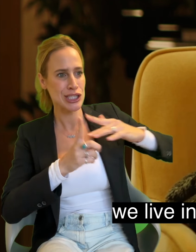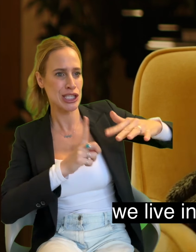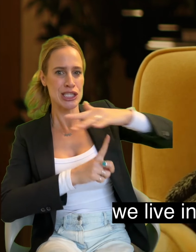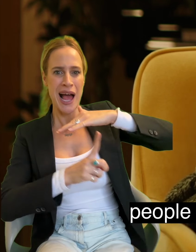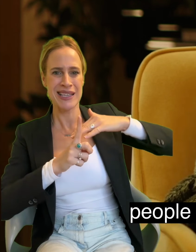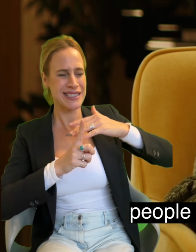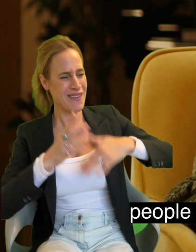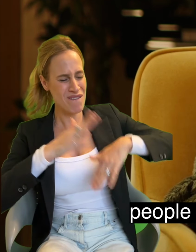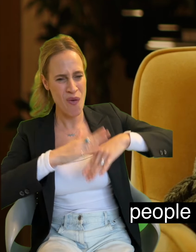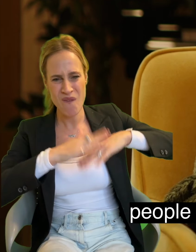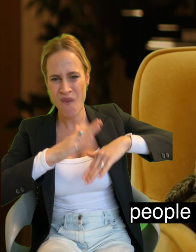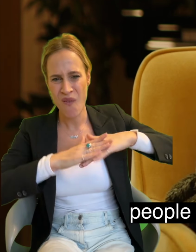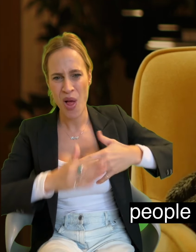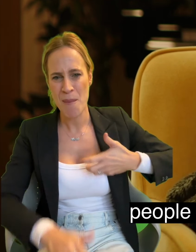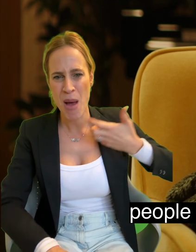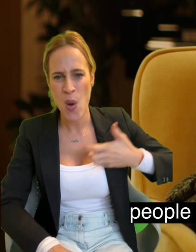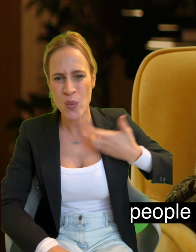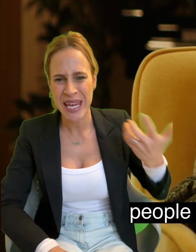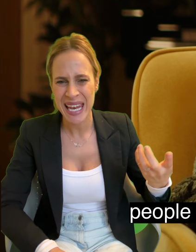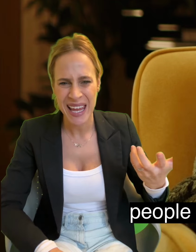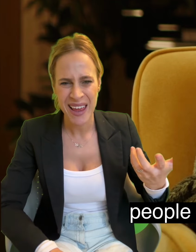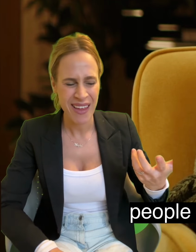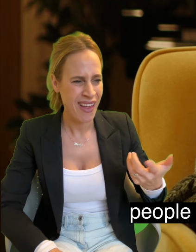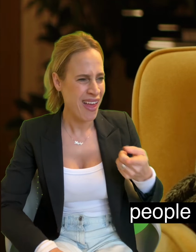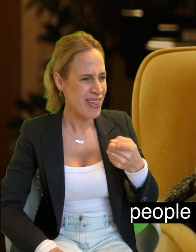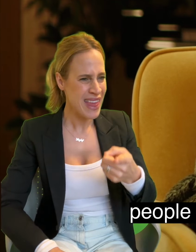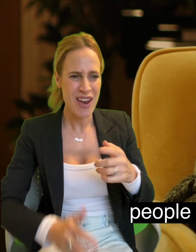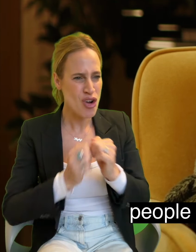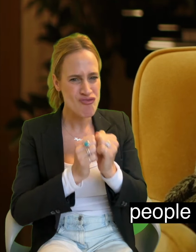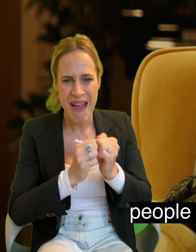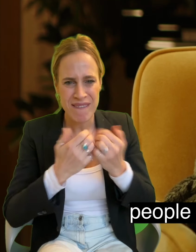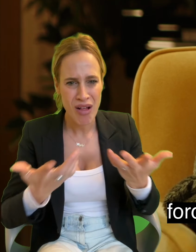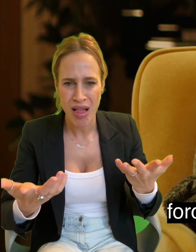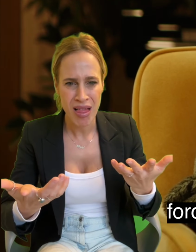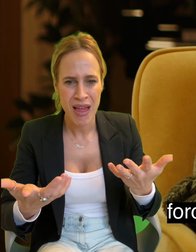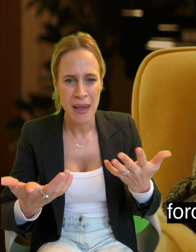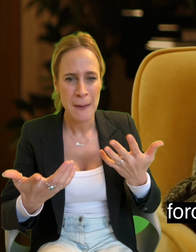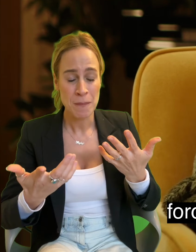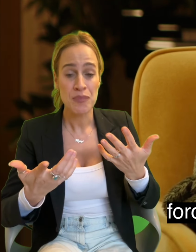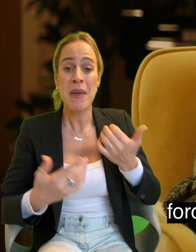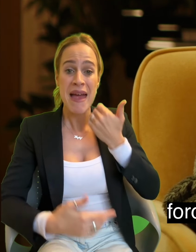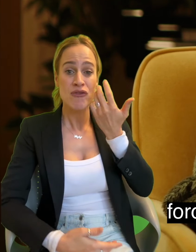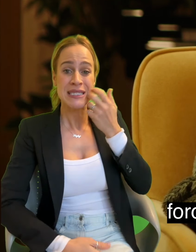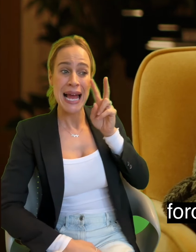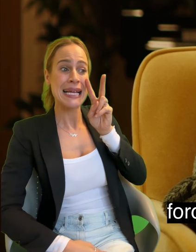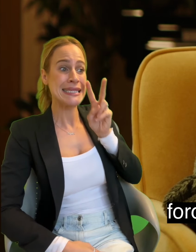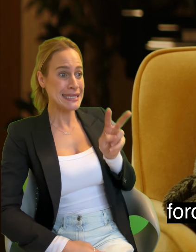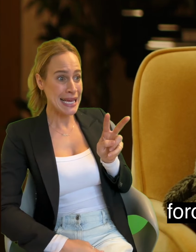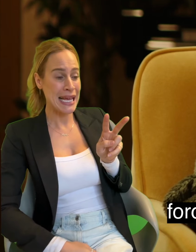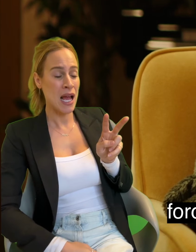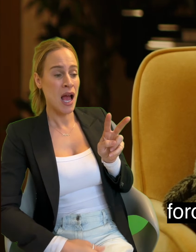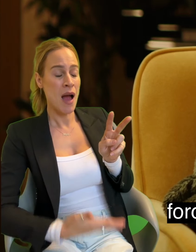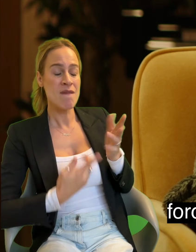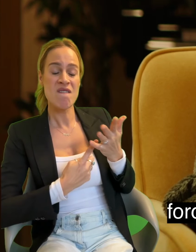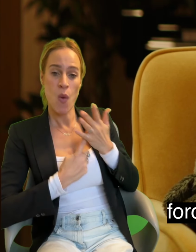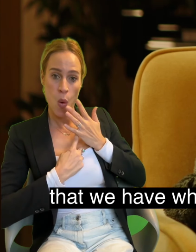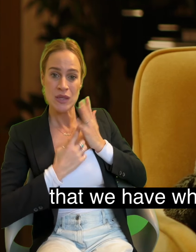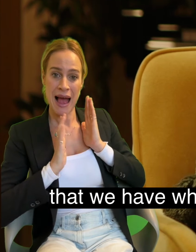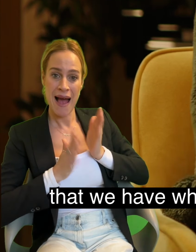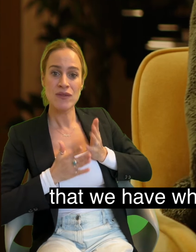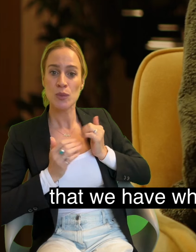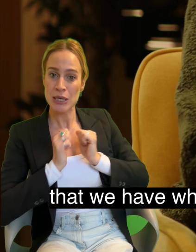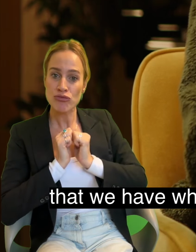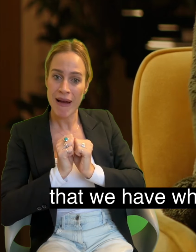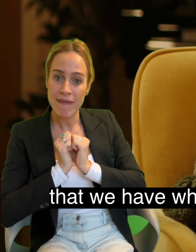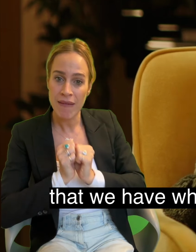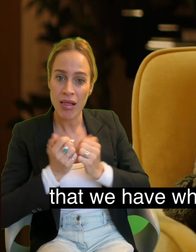people moaning, people that don't know gratitude. And with me every day, I'm forced to embrace gratitude, because we're so lucky the fact that